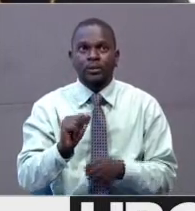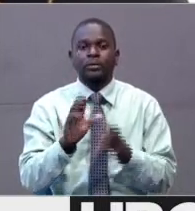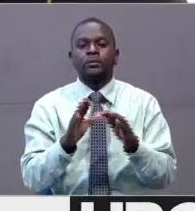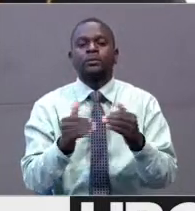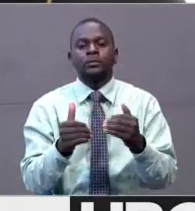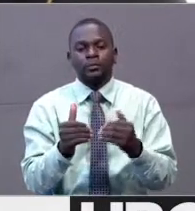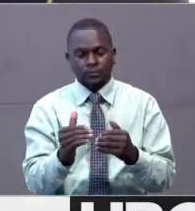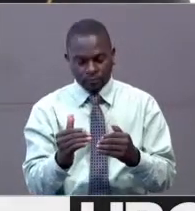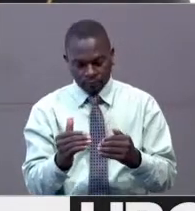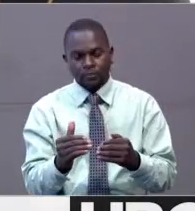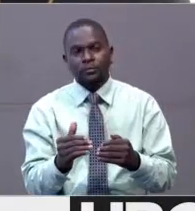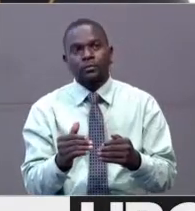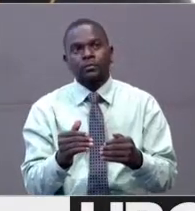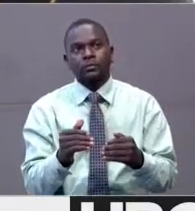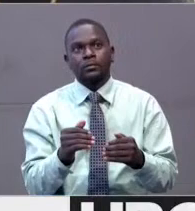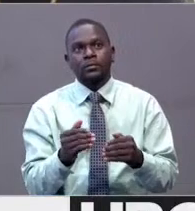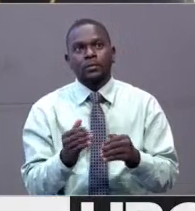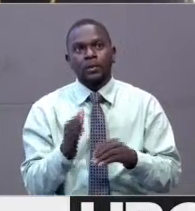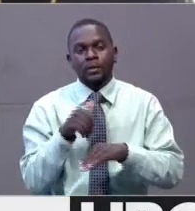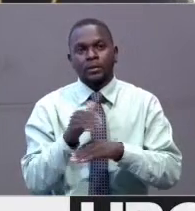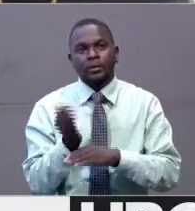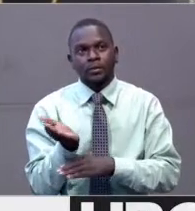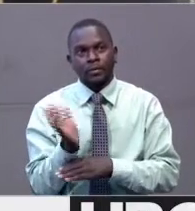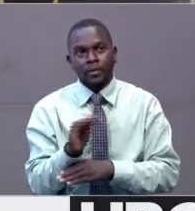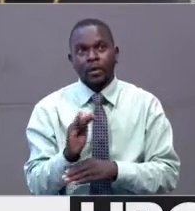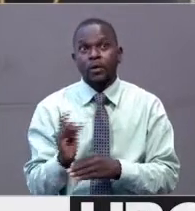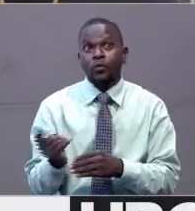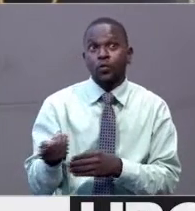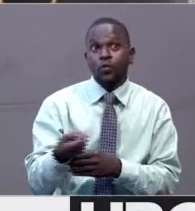who is grooming them and sending them back to Gulu.